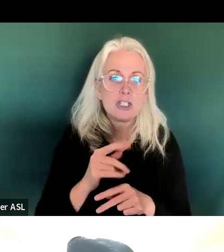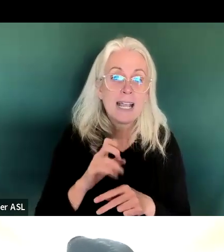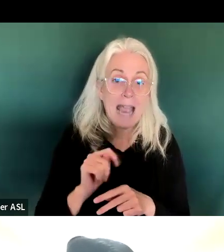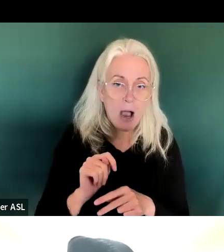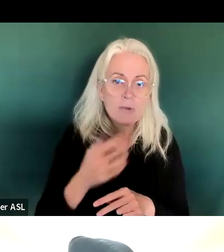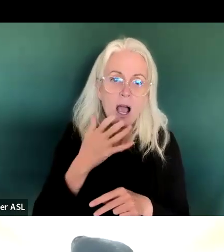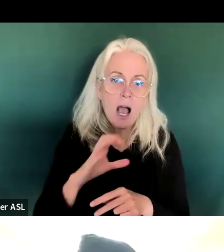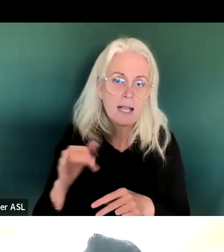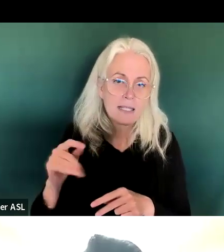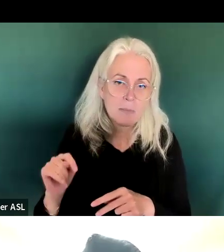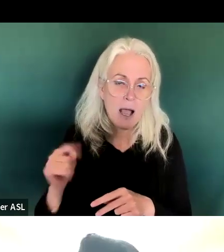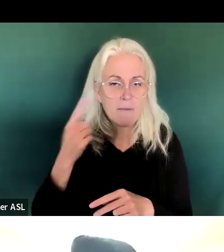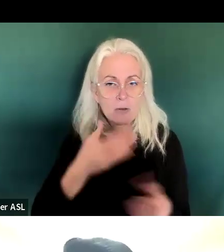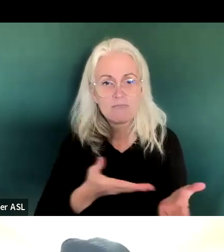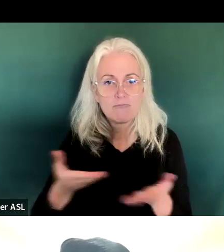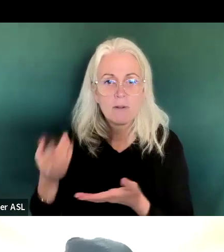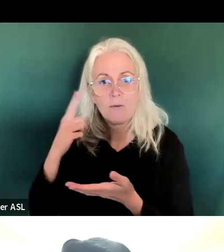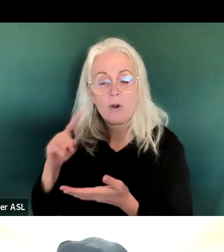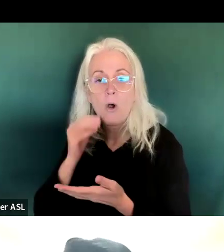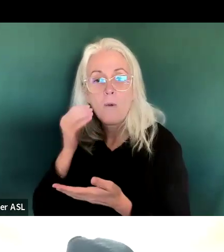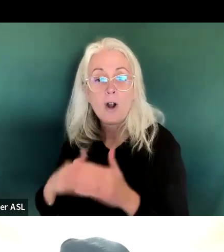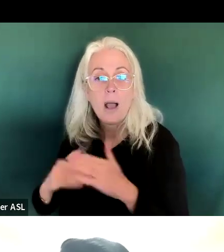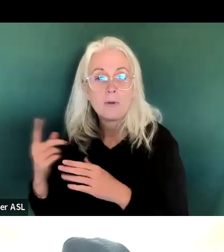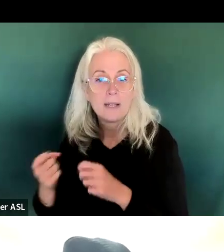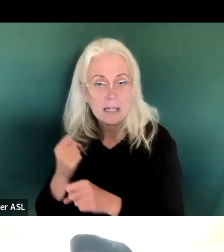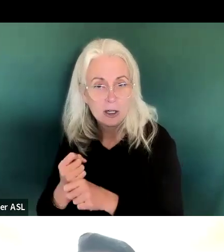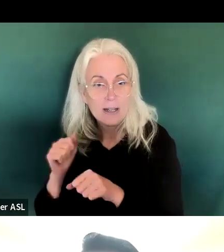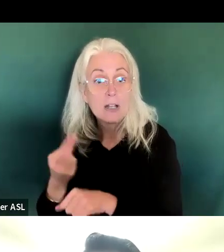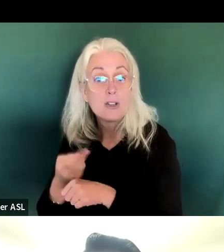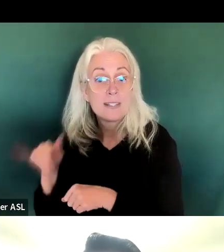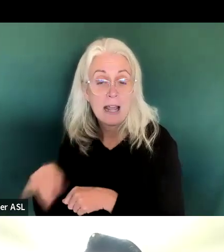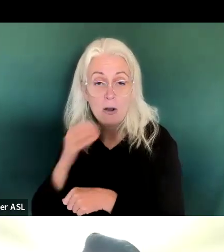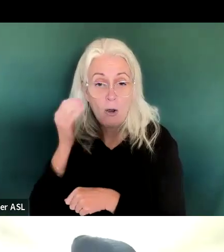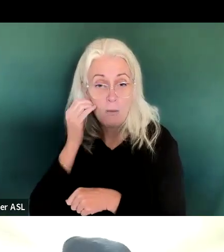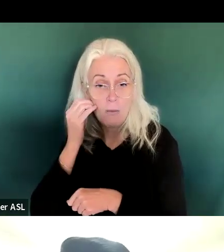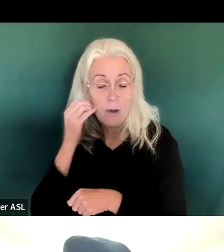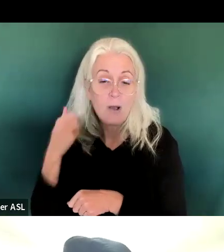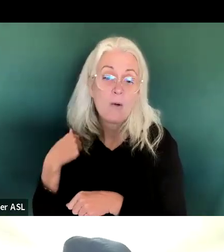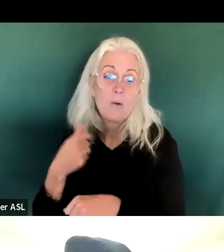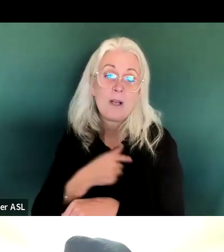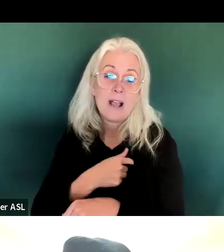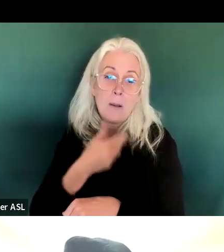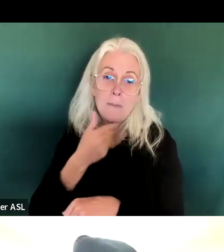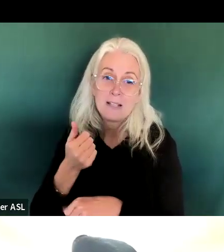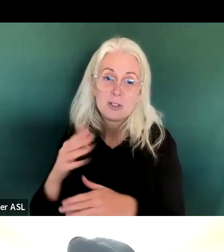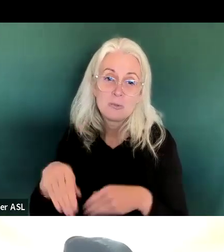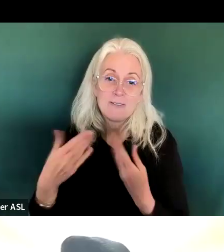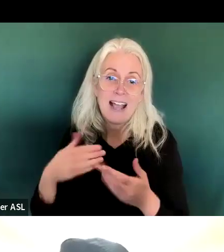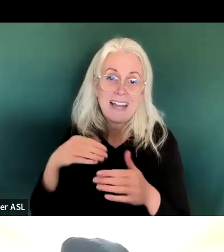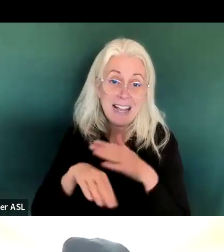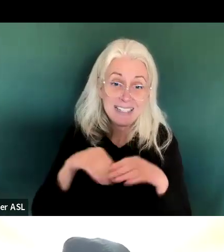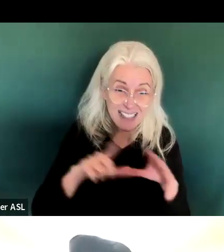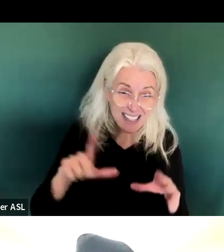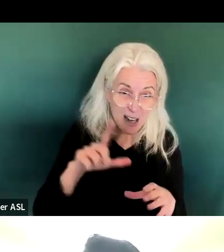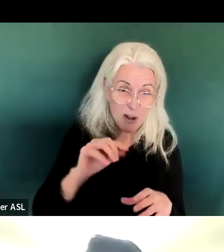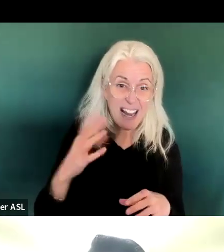hotspot for up to a year, and then they can keep that, use it at home. So we are doing our best to provide access not only in the library